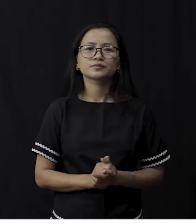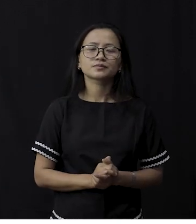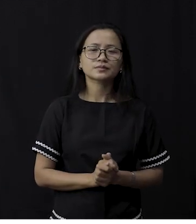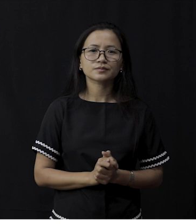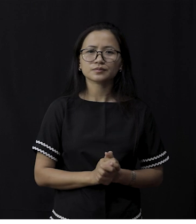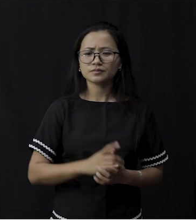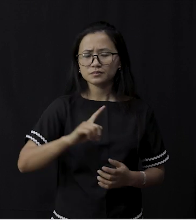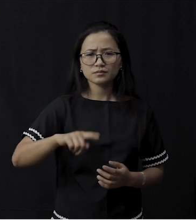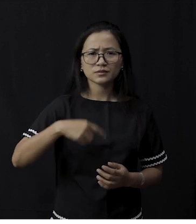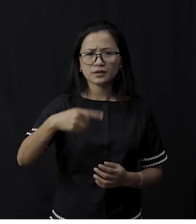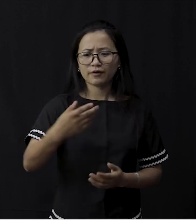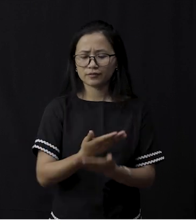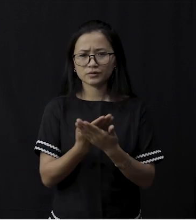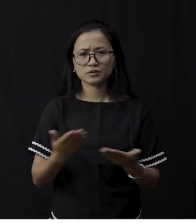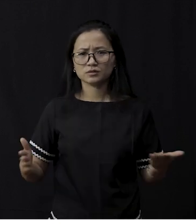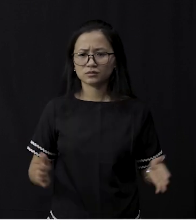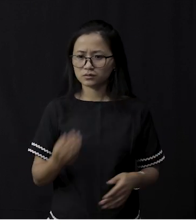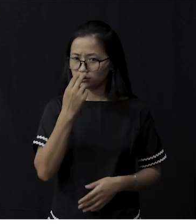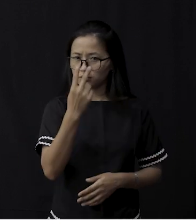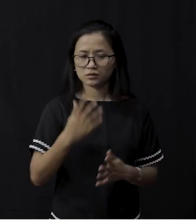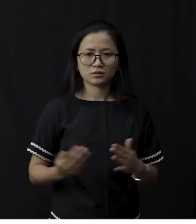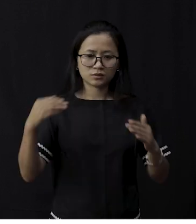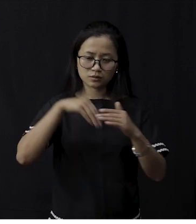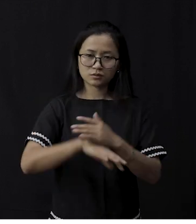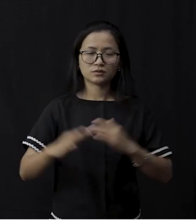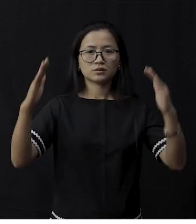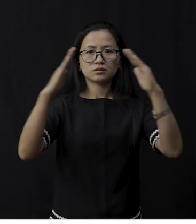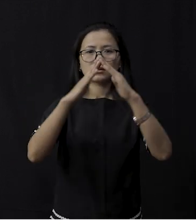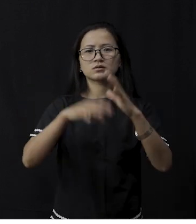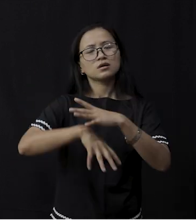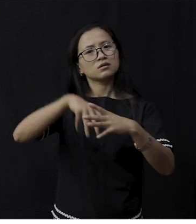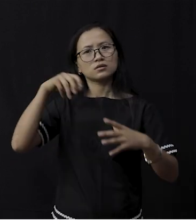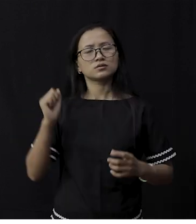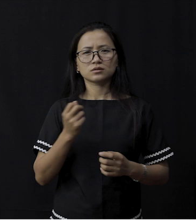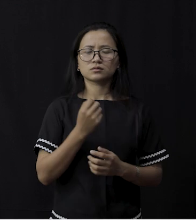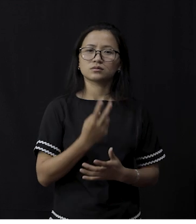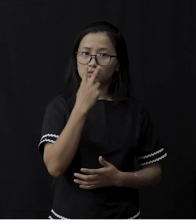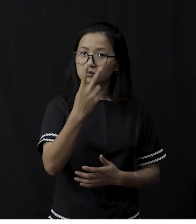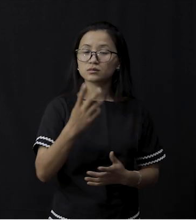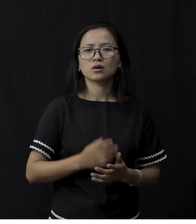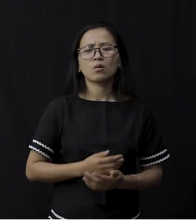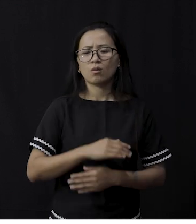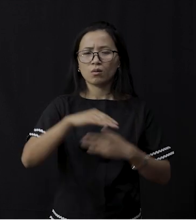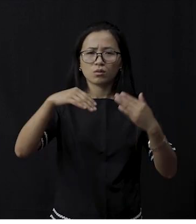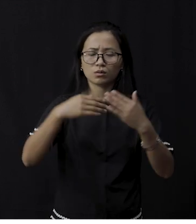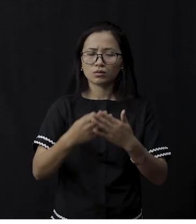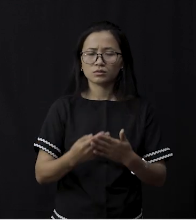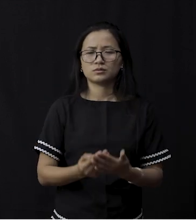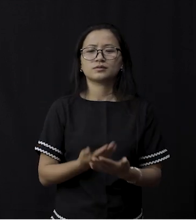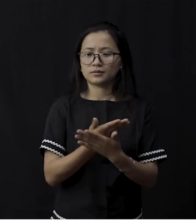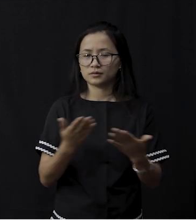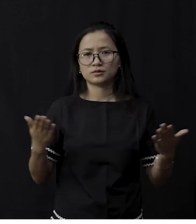Because everything that you see inside the house, everything that you see outside the house, all the things have a